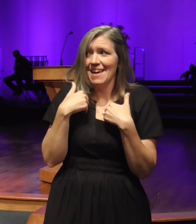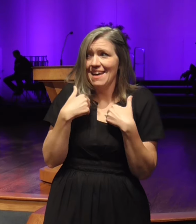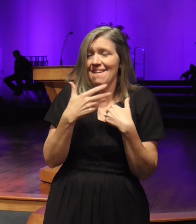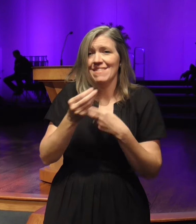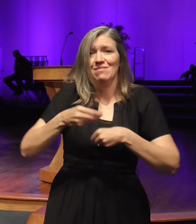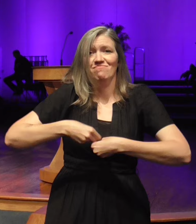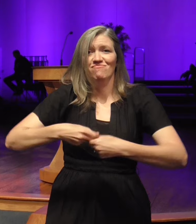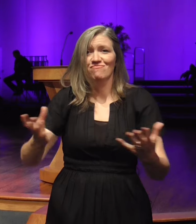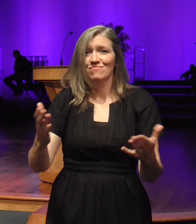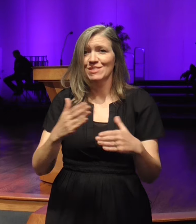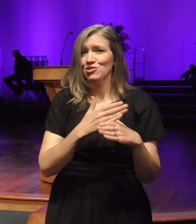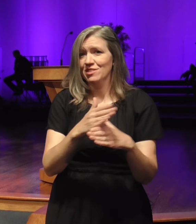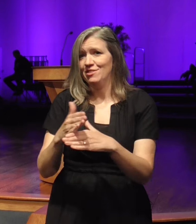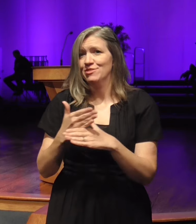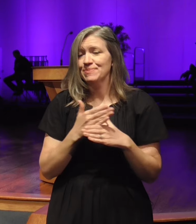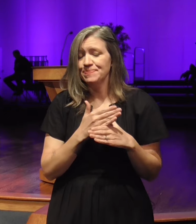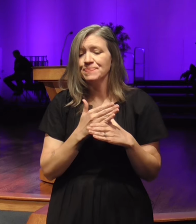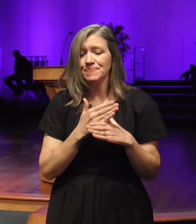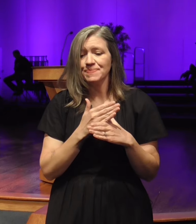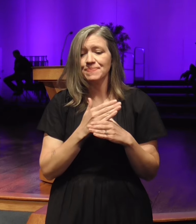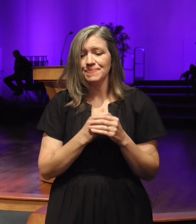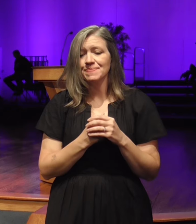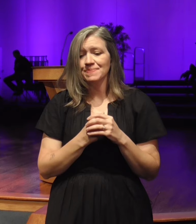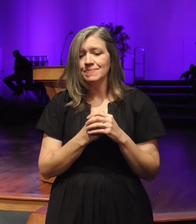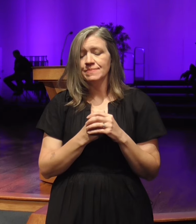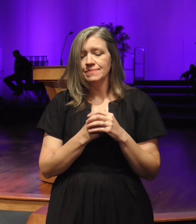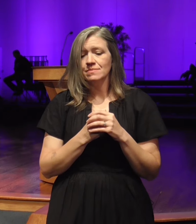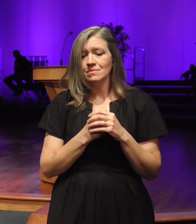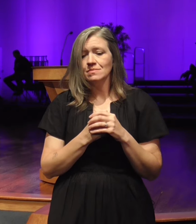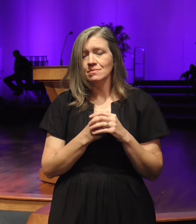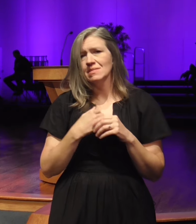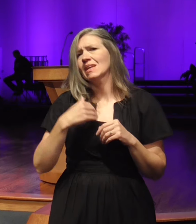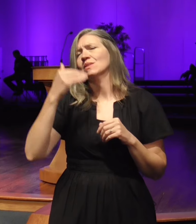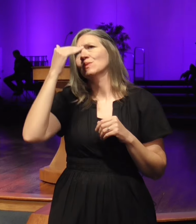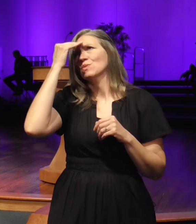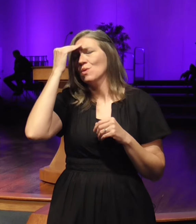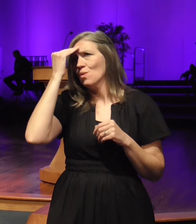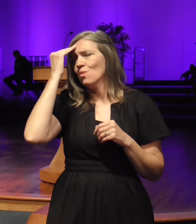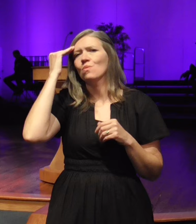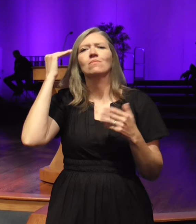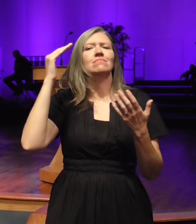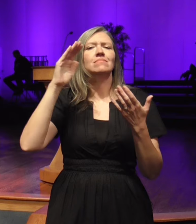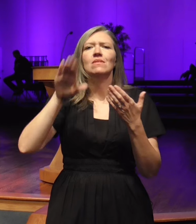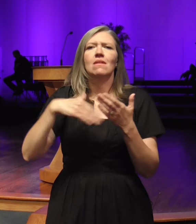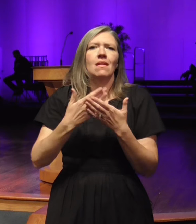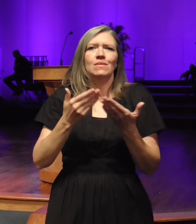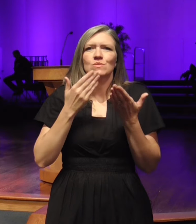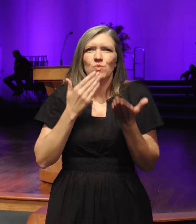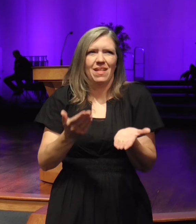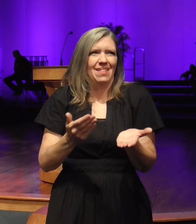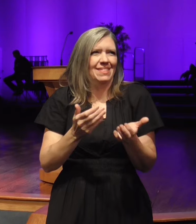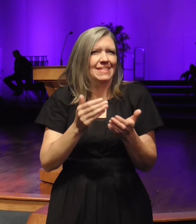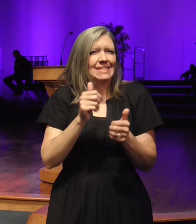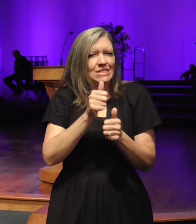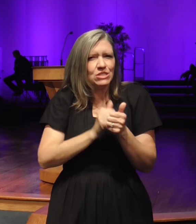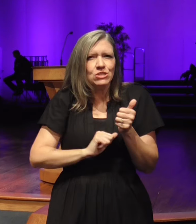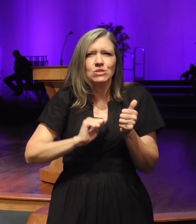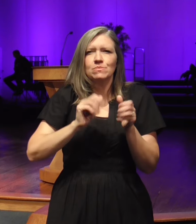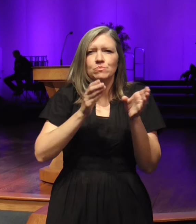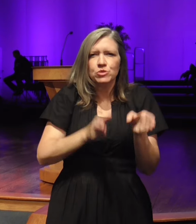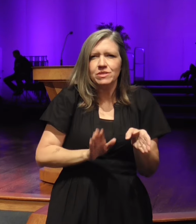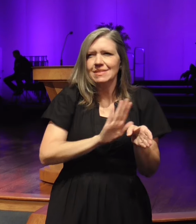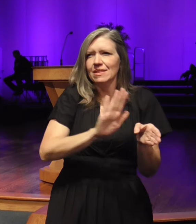and I am so thankful for that gift they have and that they share. And so now